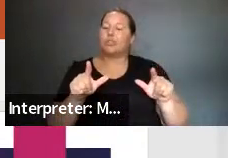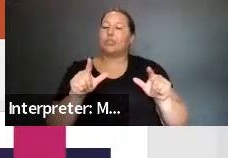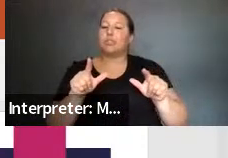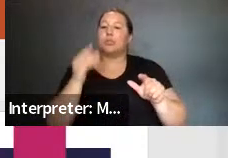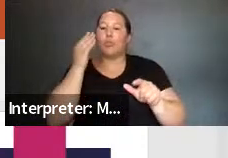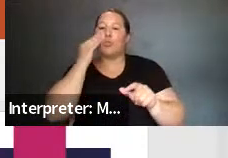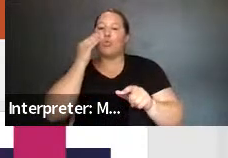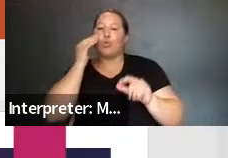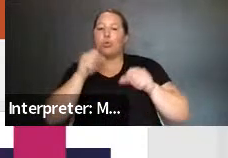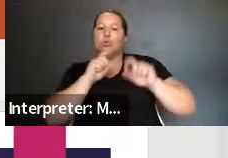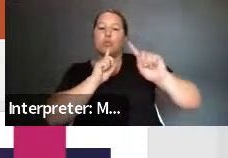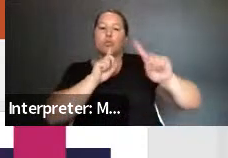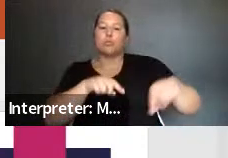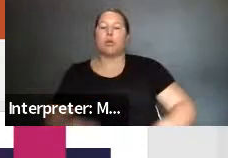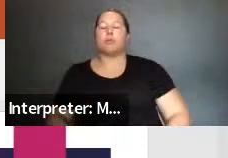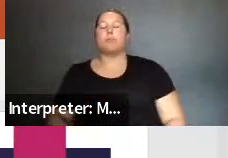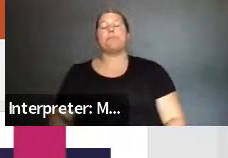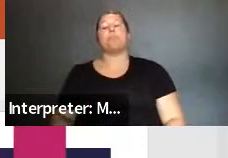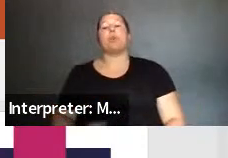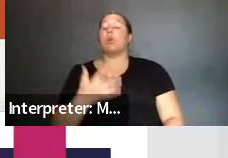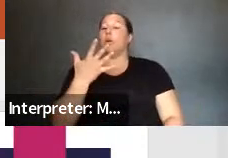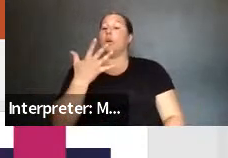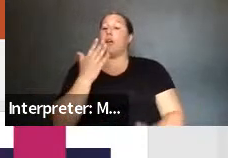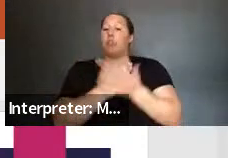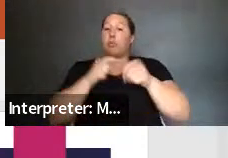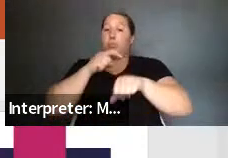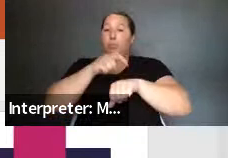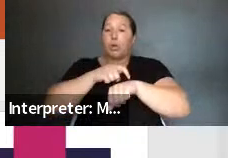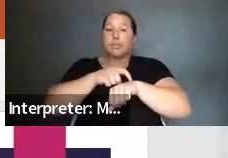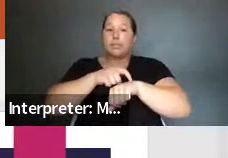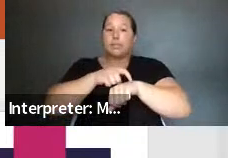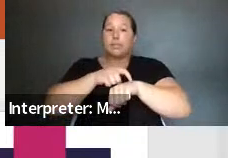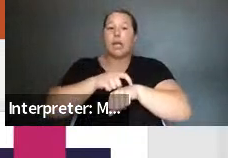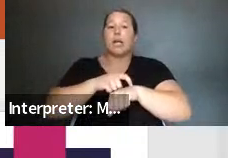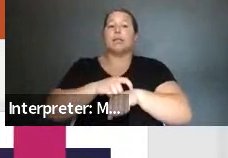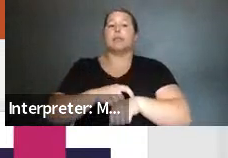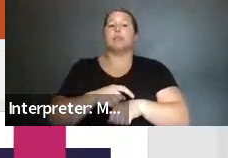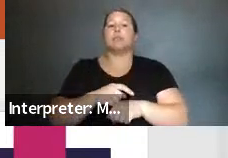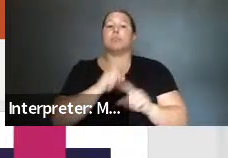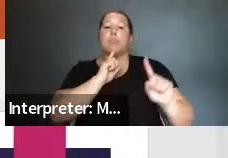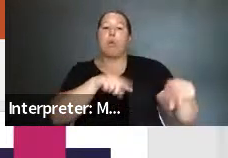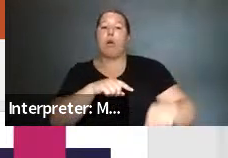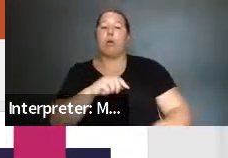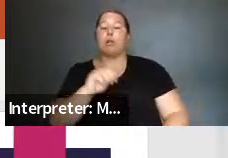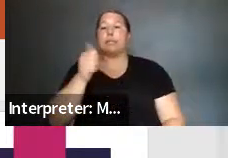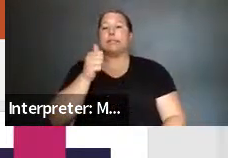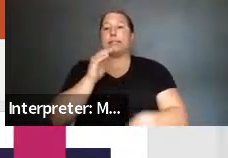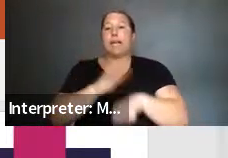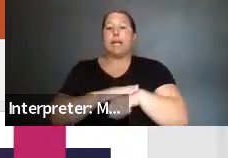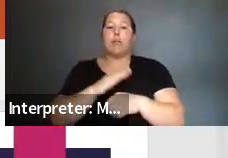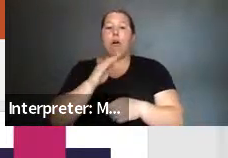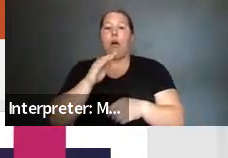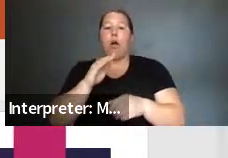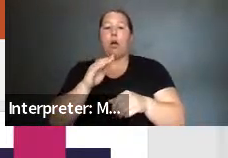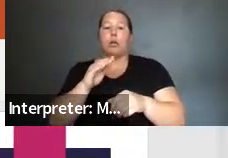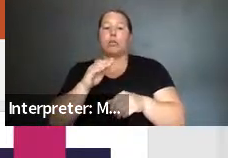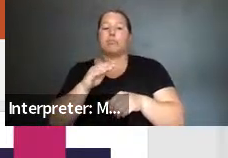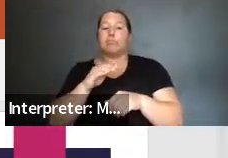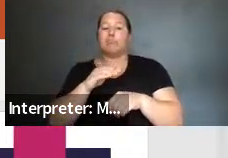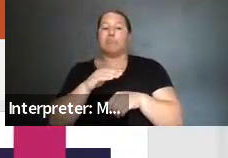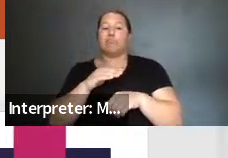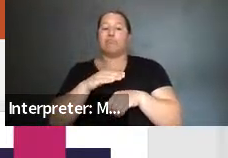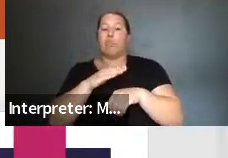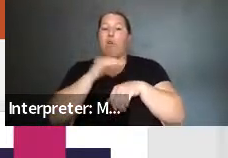5 part-time, 10 on-call, and we also have a clinical supervisor. And so the clinical supervisor